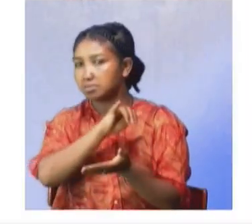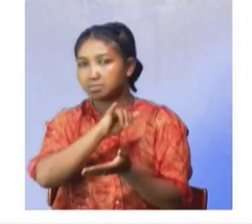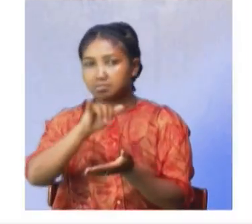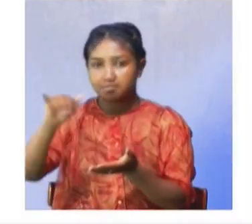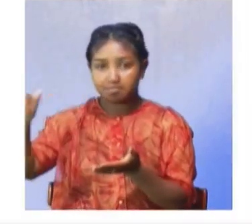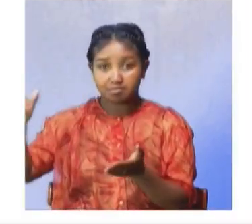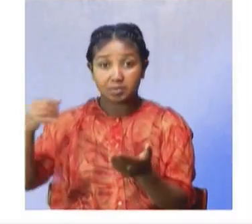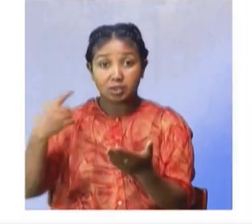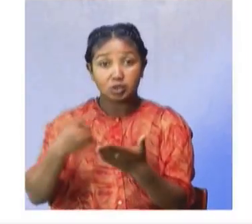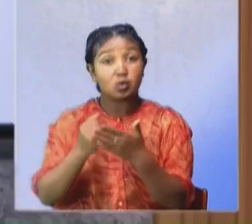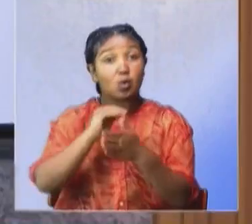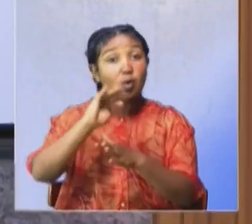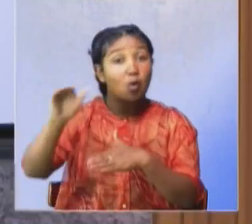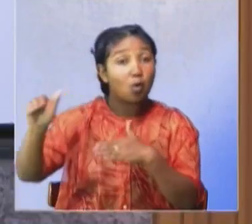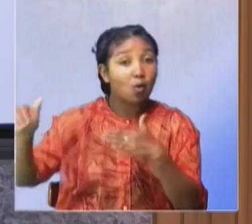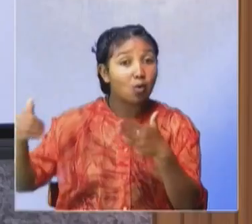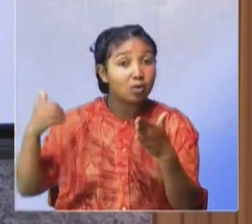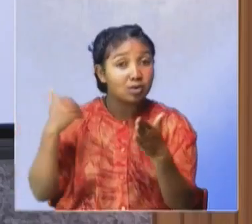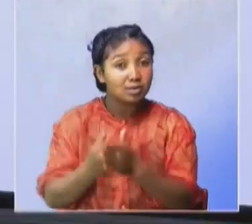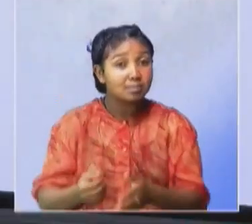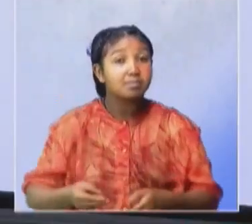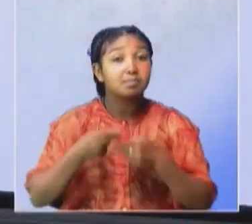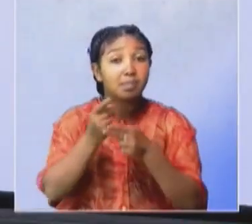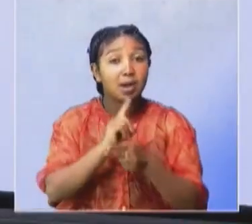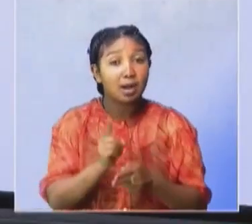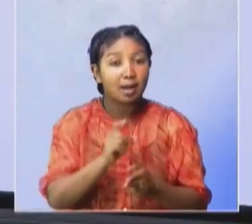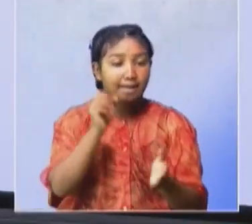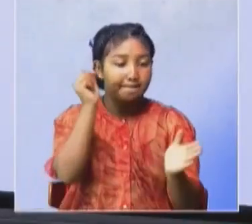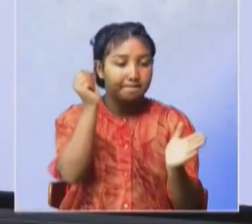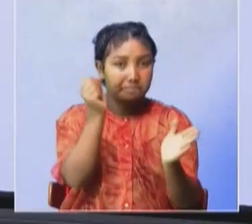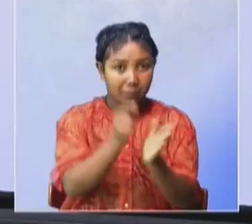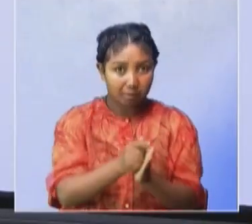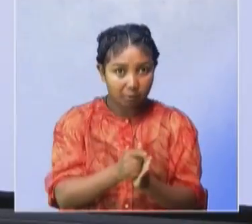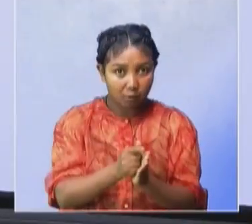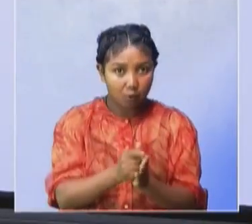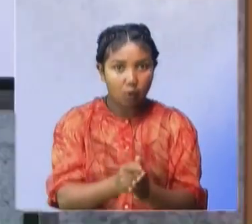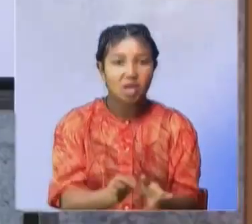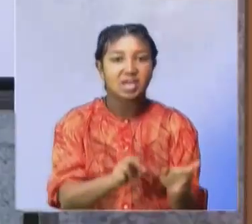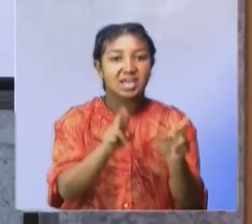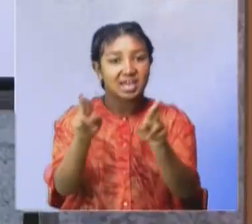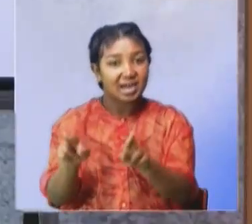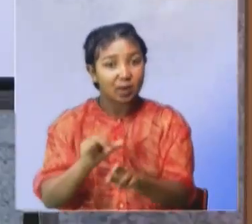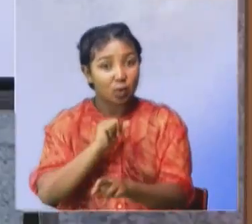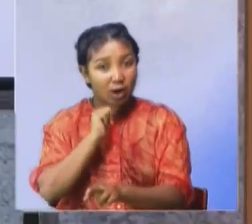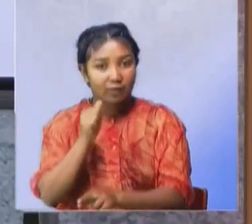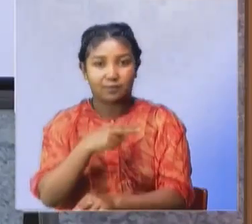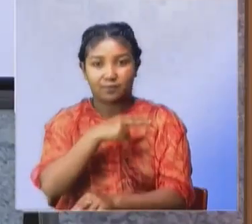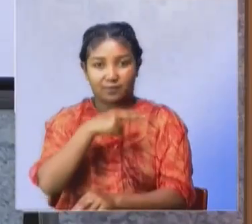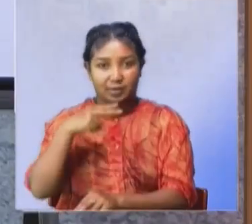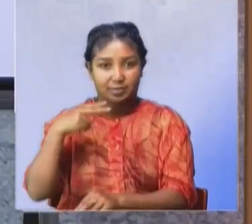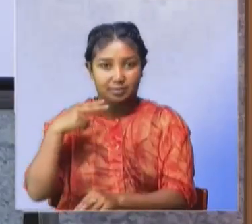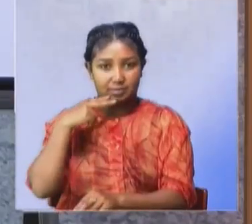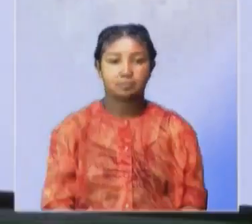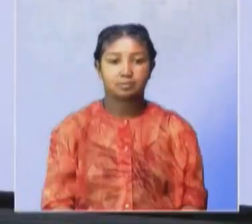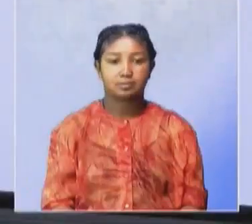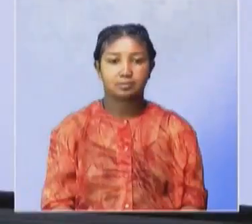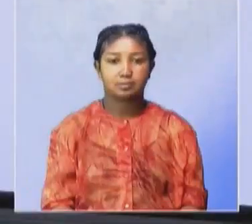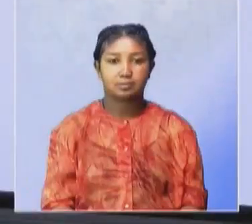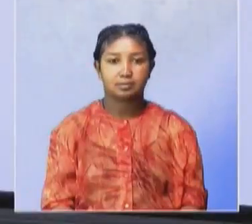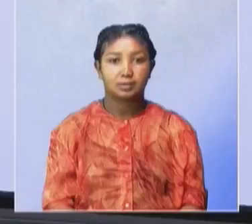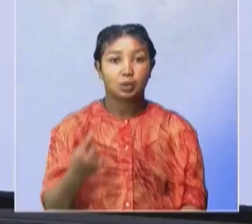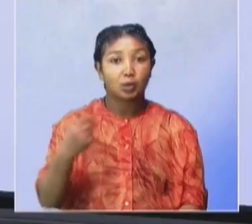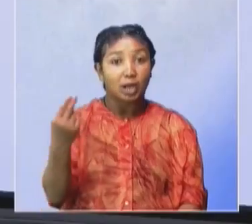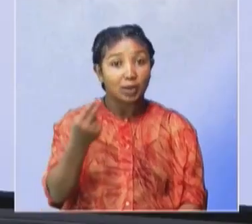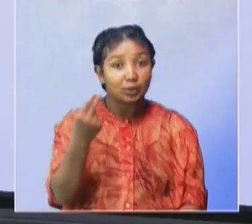So these all are as example of irregular nouns. We